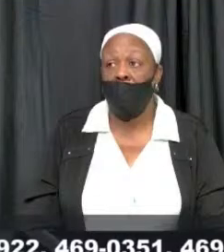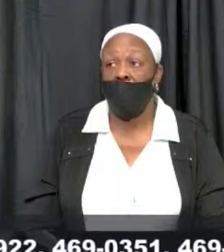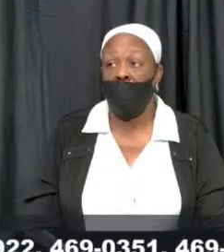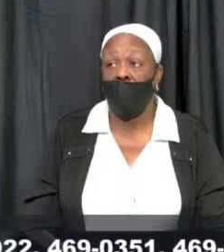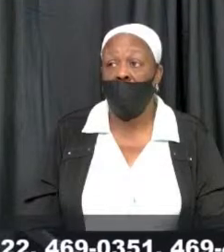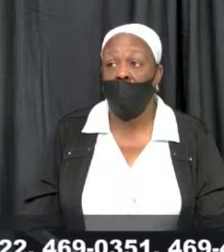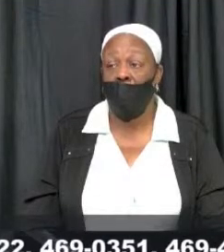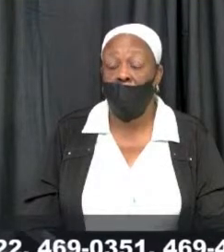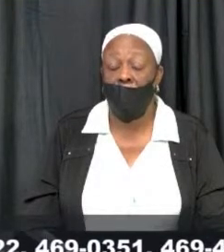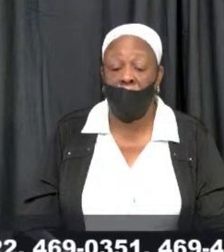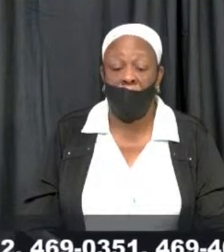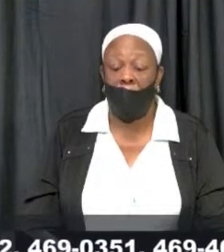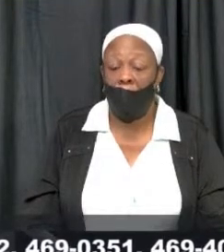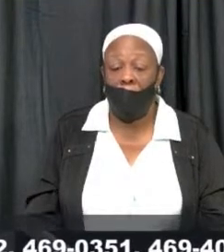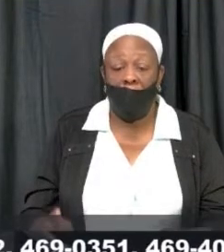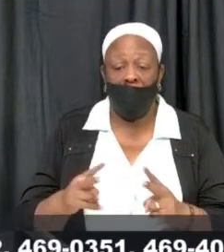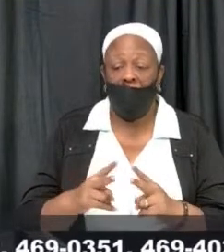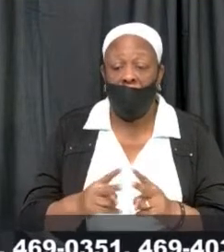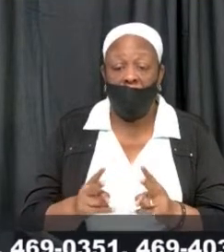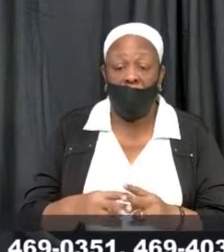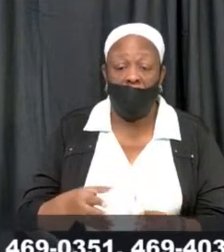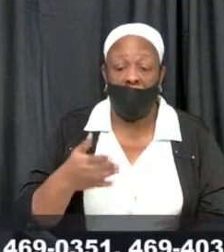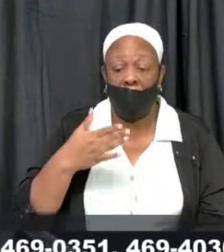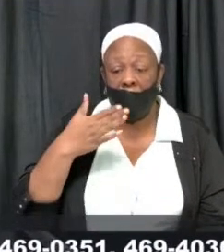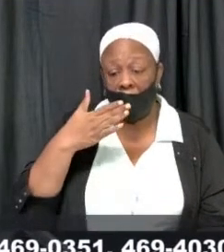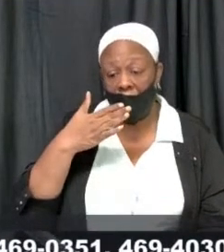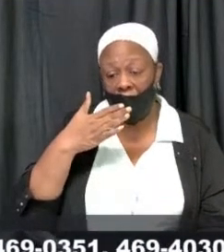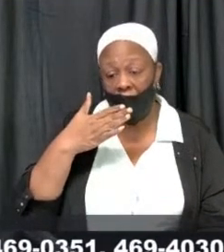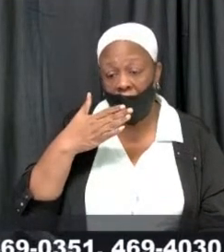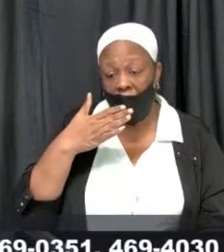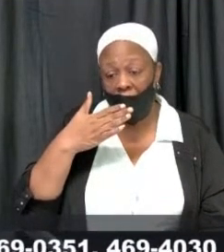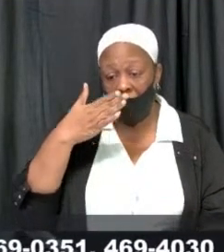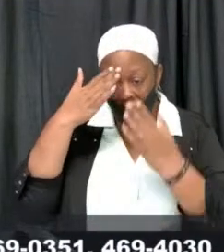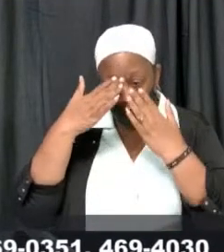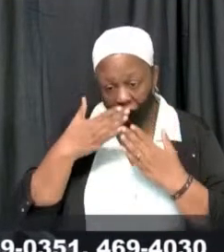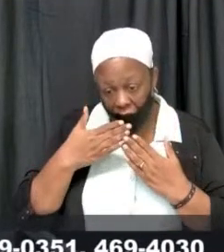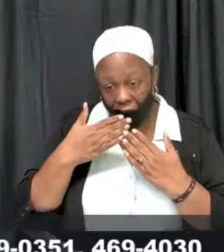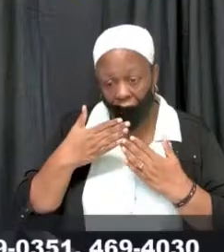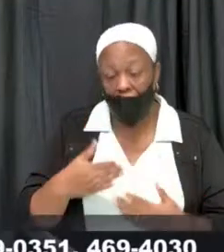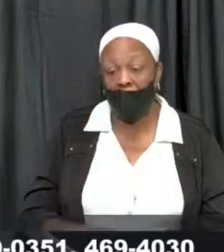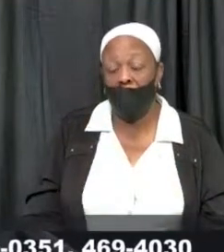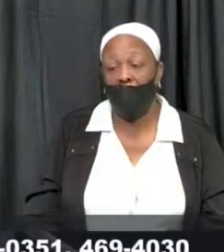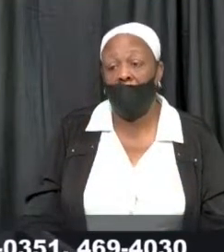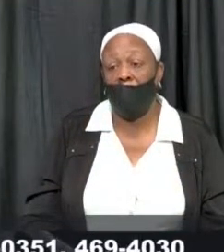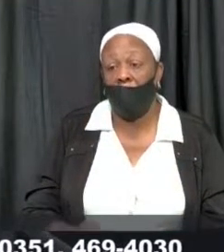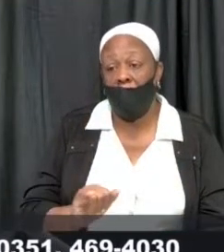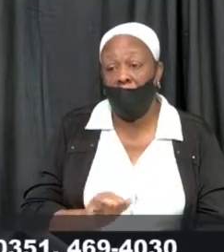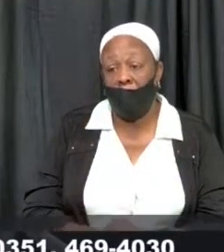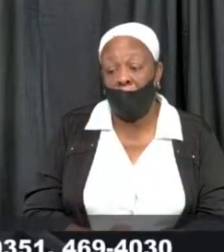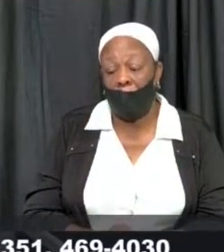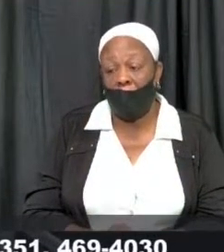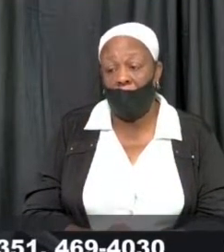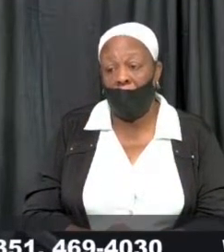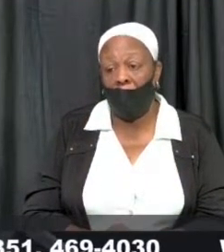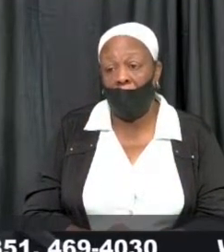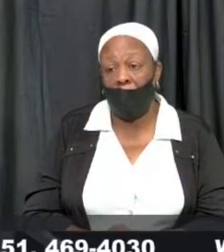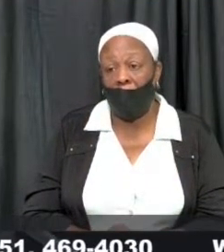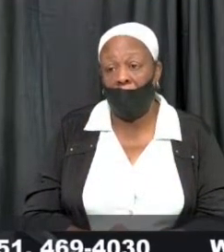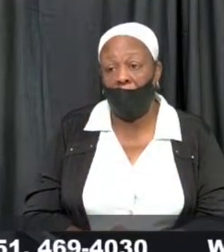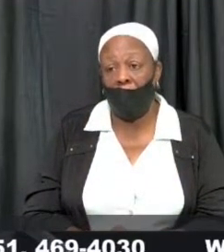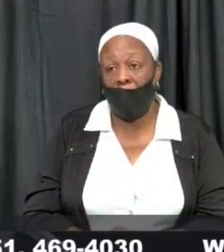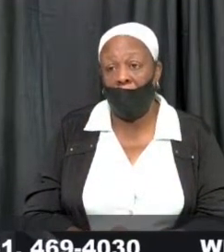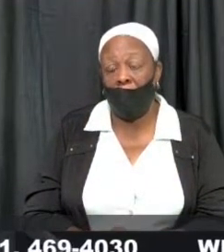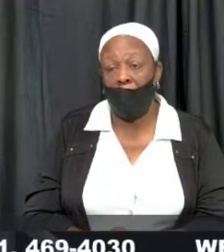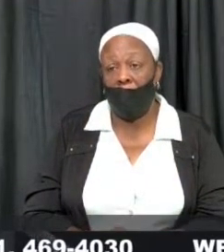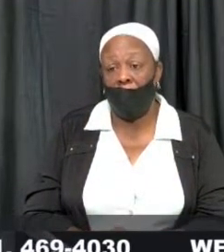It is most unfortunate that a local media house that I know of and